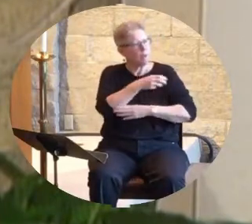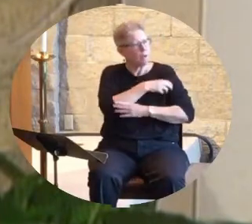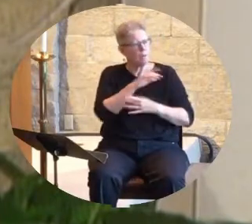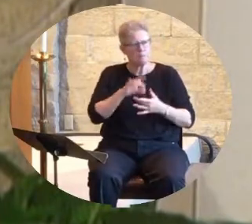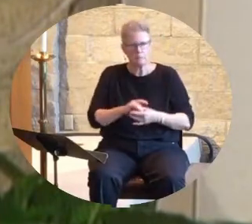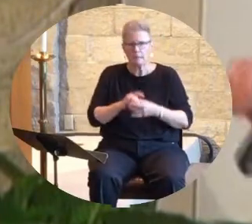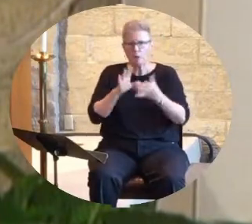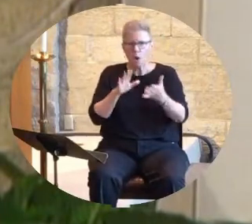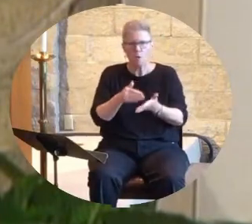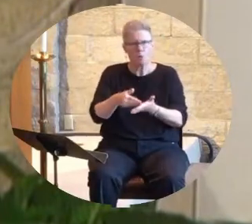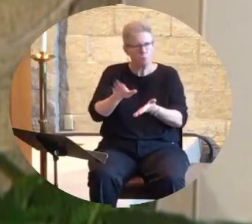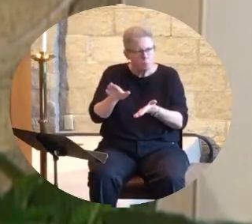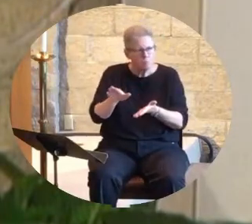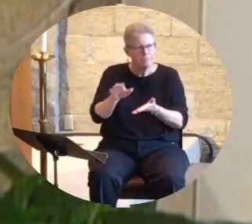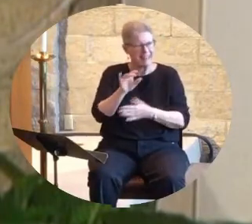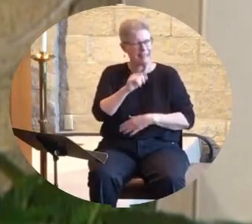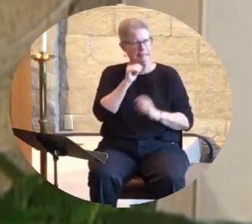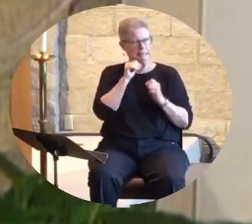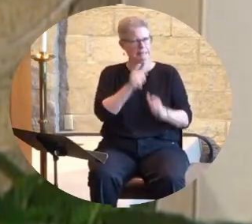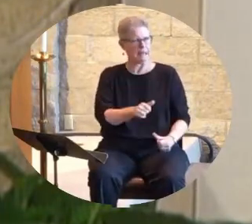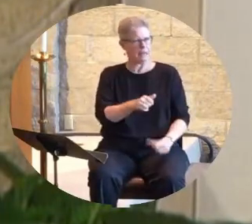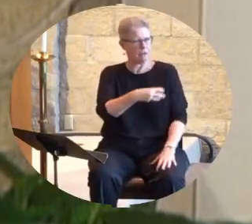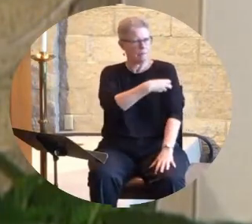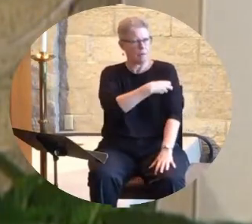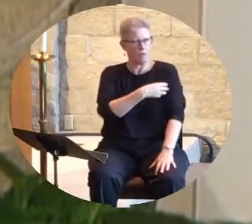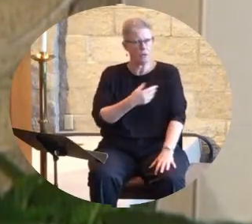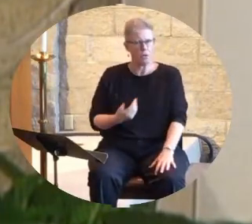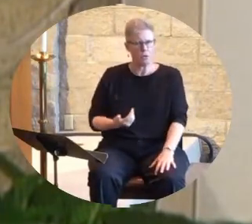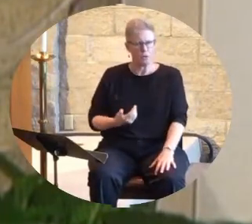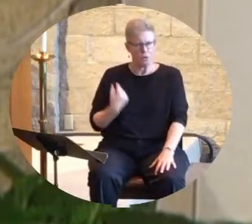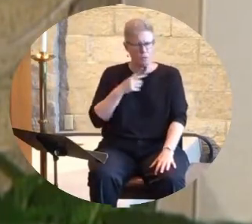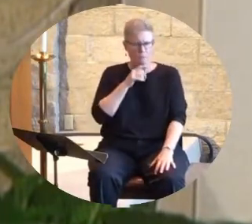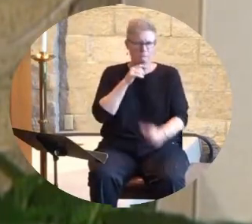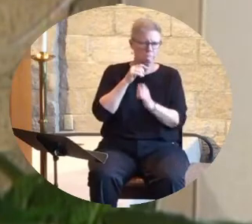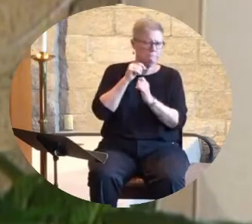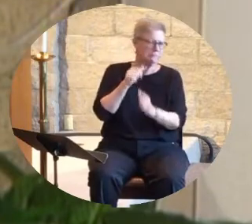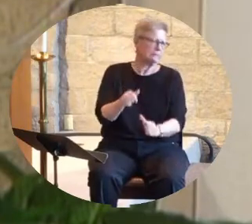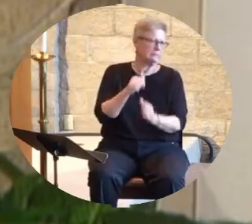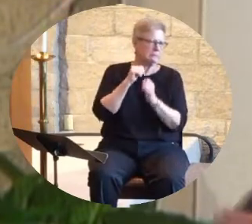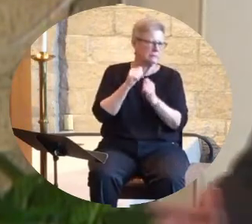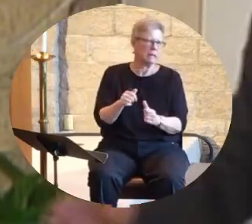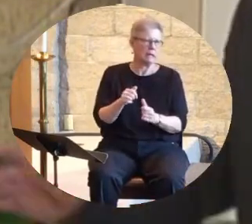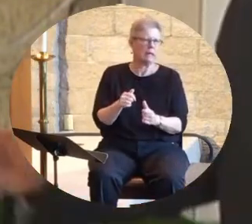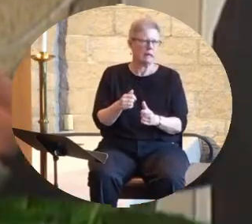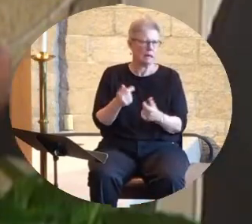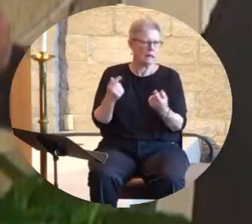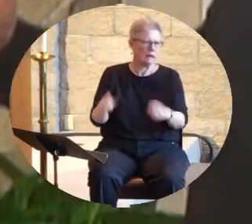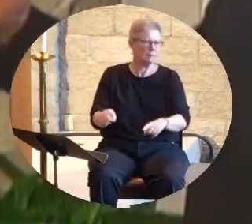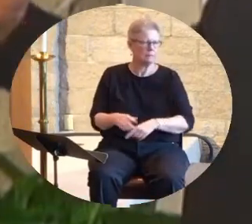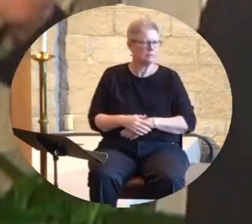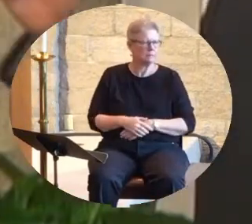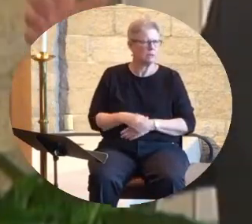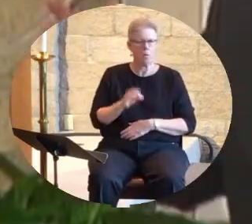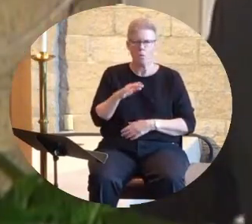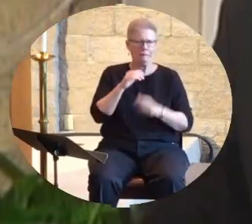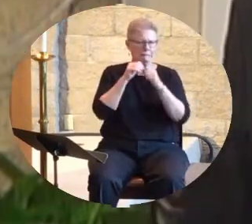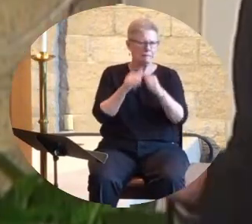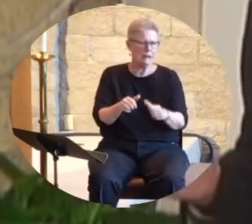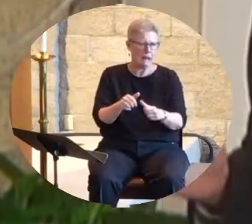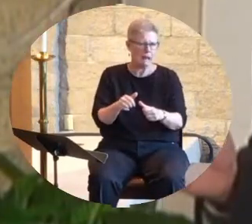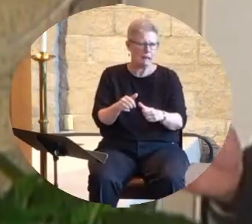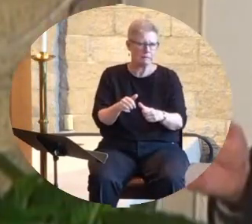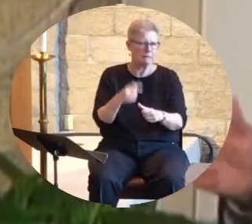that denial power, that we deny those things and this deny that these things have power